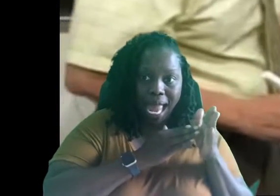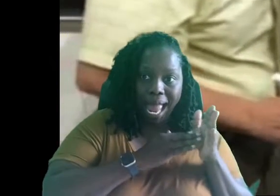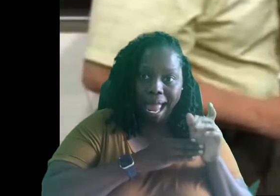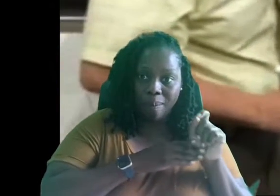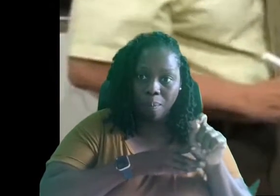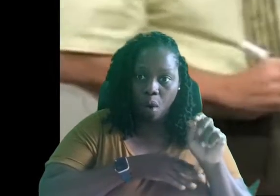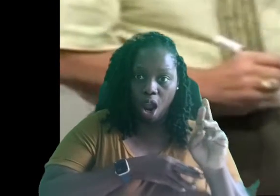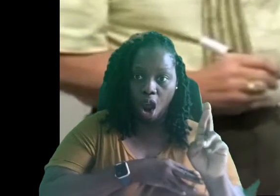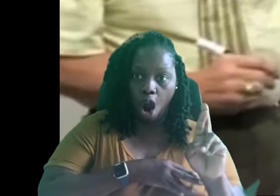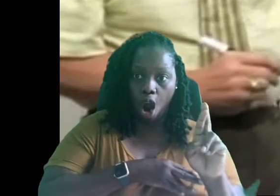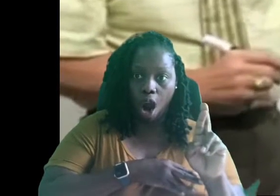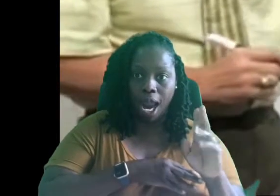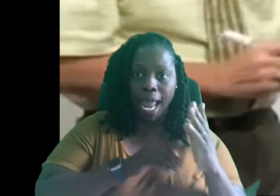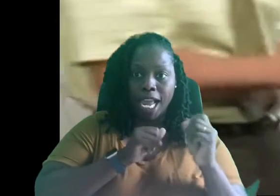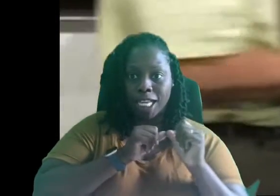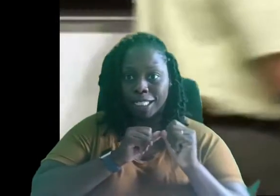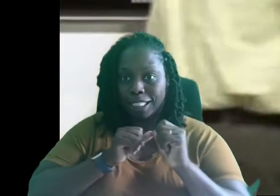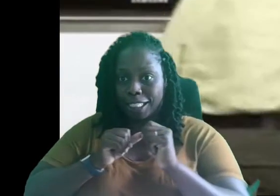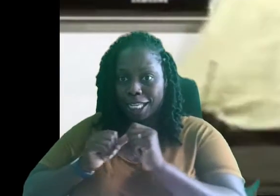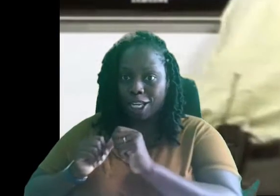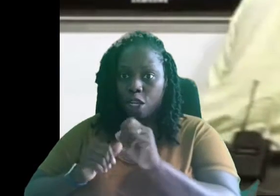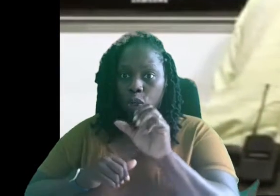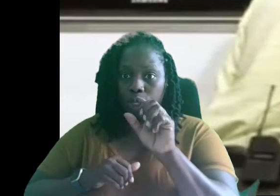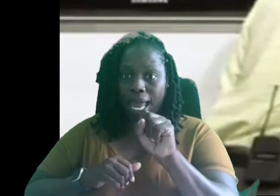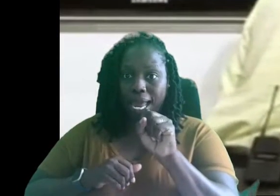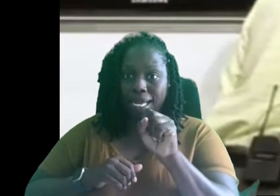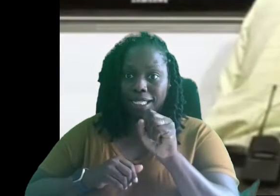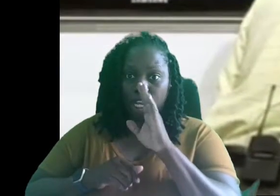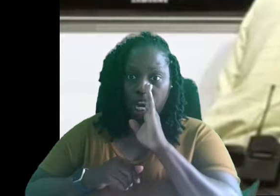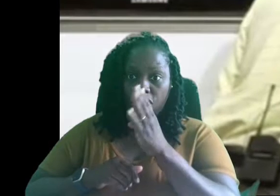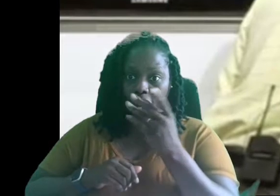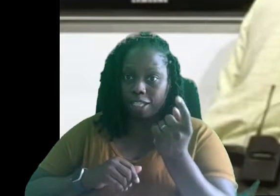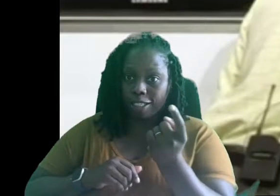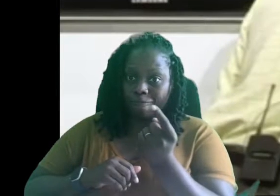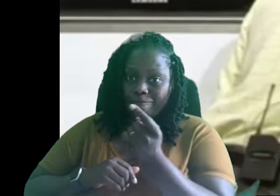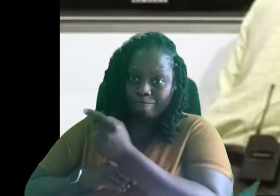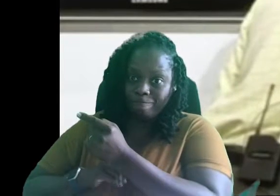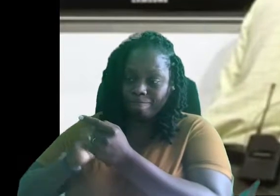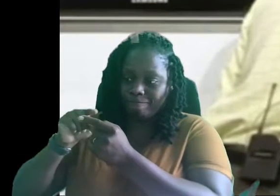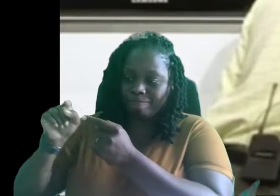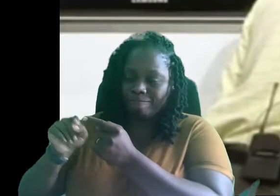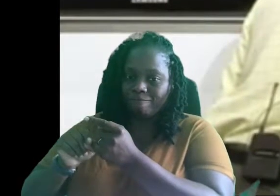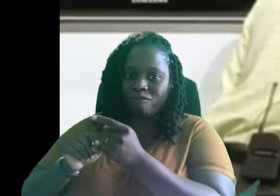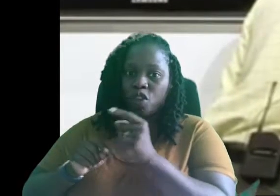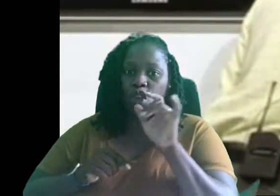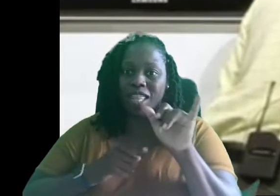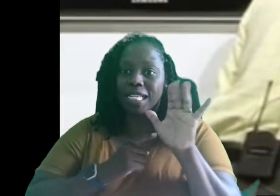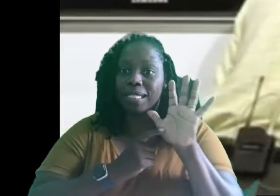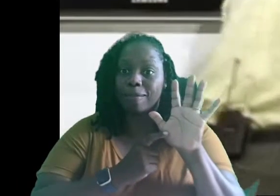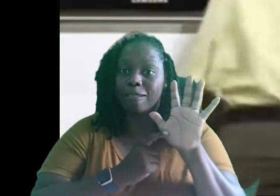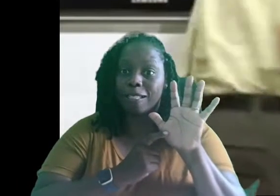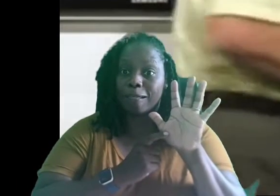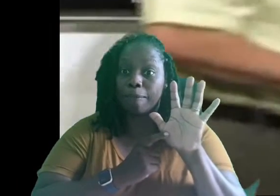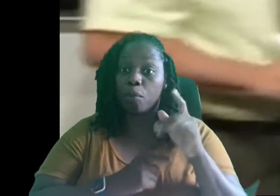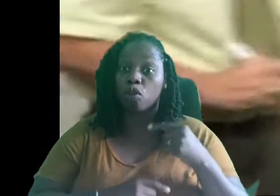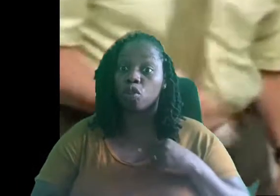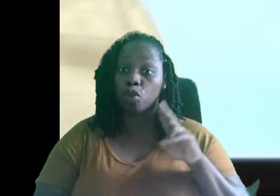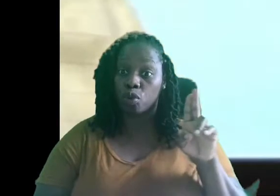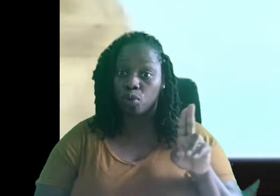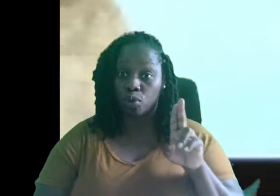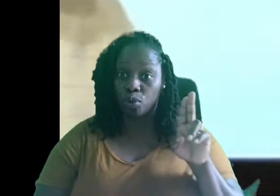at R and goes in the S direction. So this is the notation I would